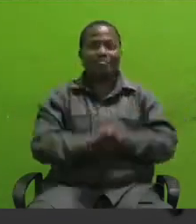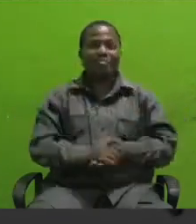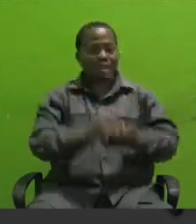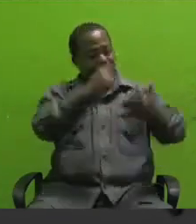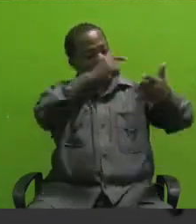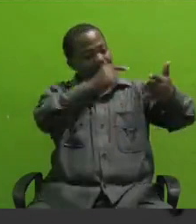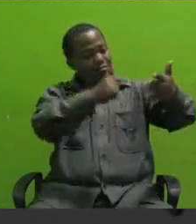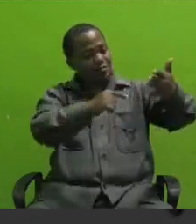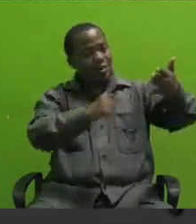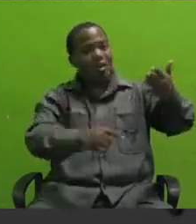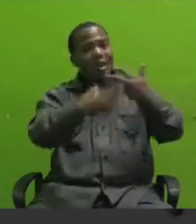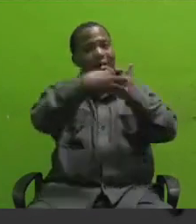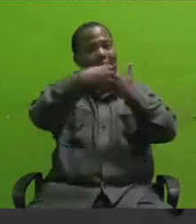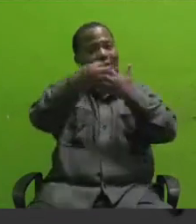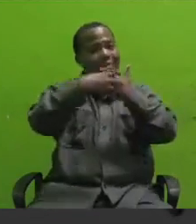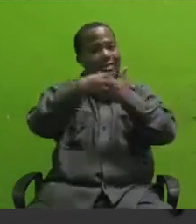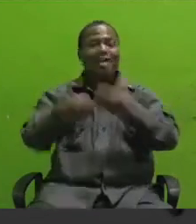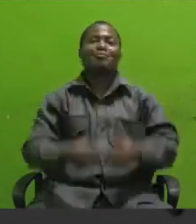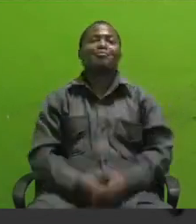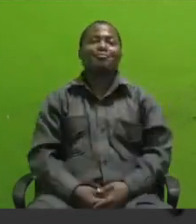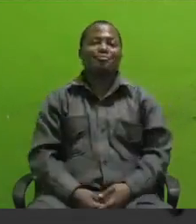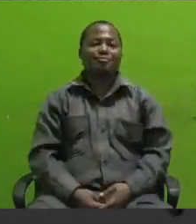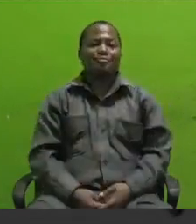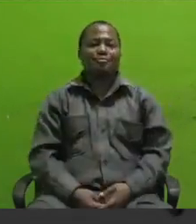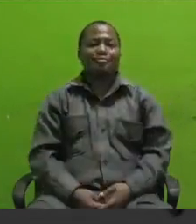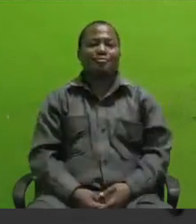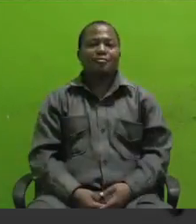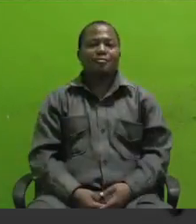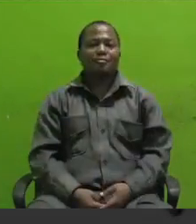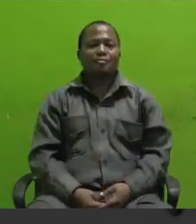the following pictures.